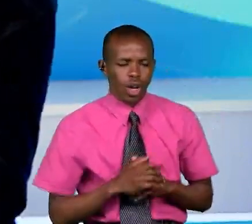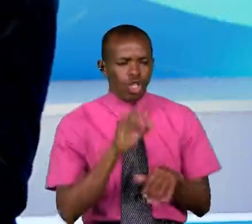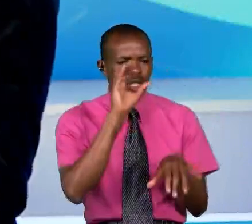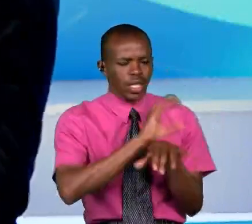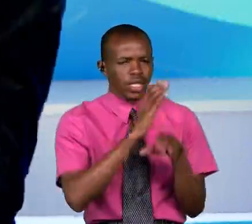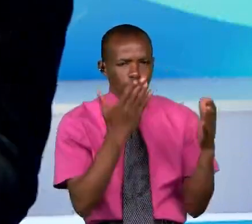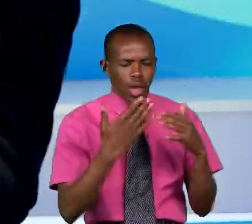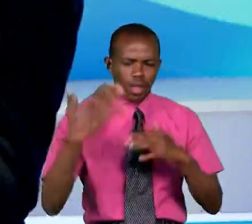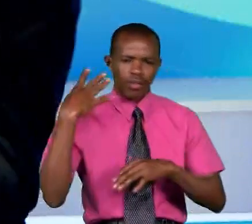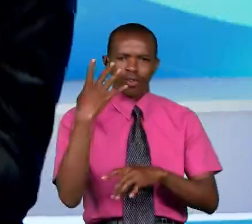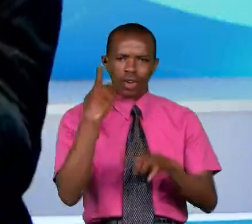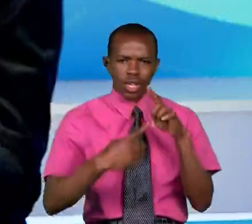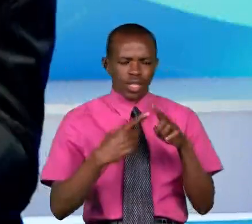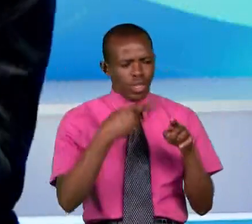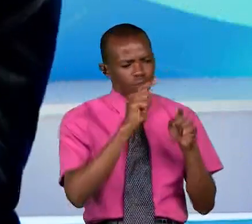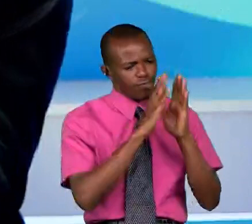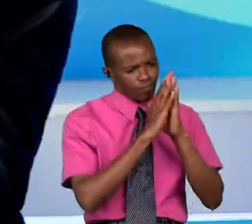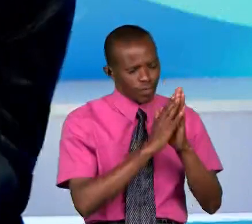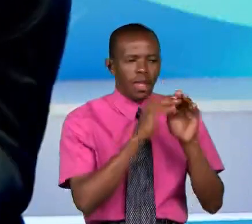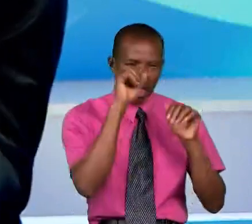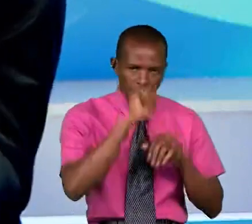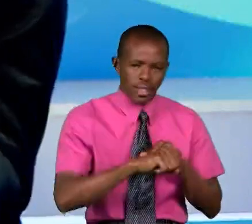been for 4 years? Yes, you've been praying. Yes.